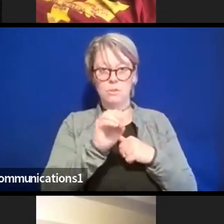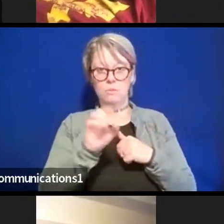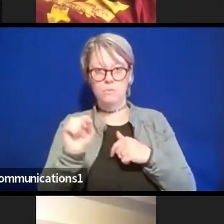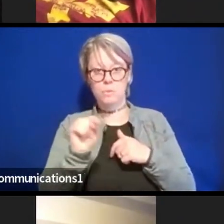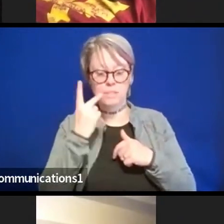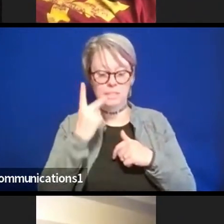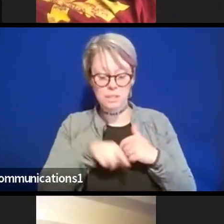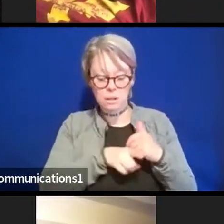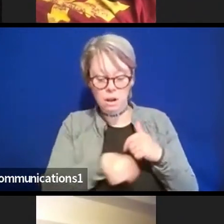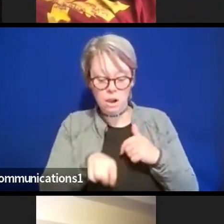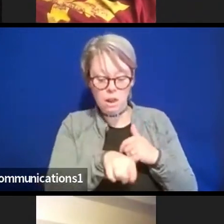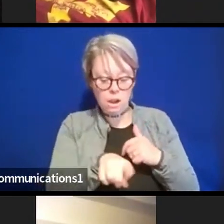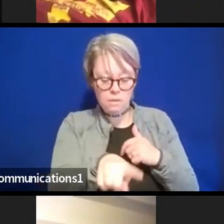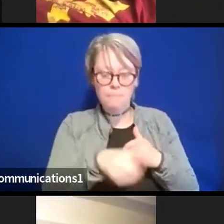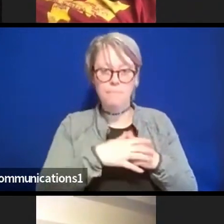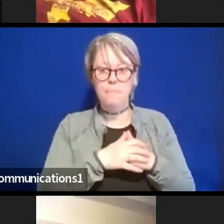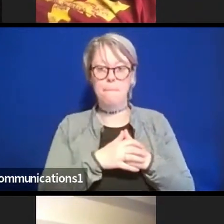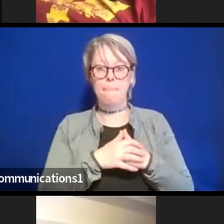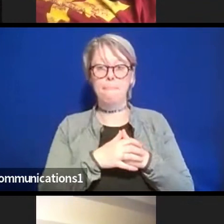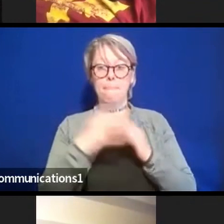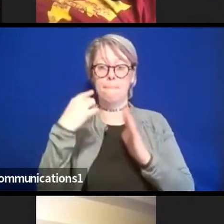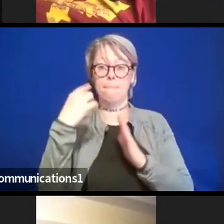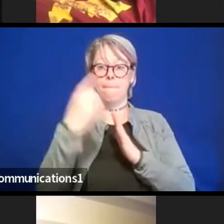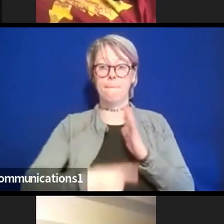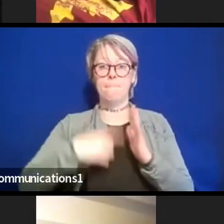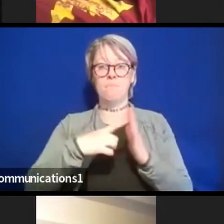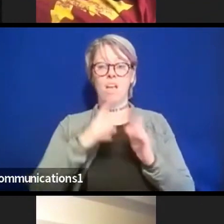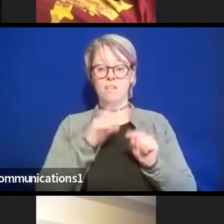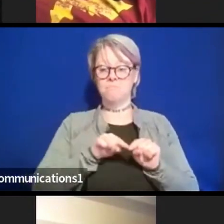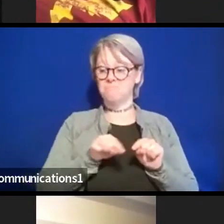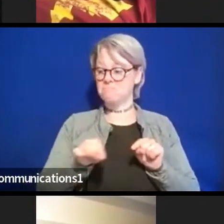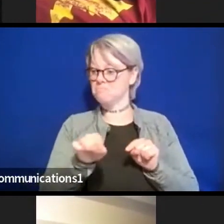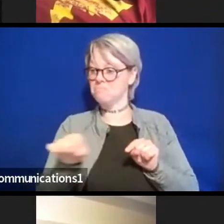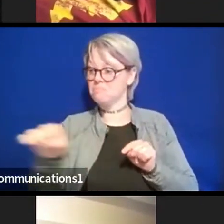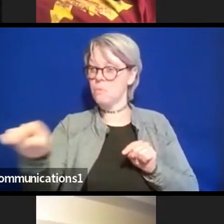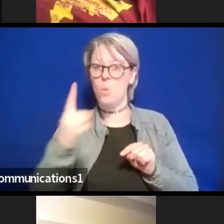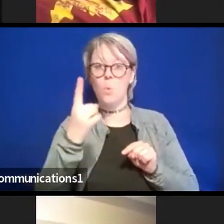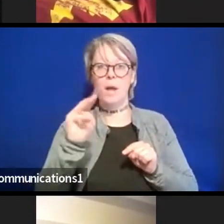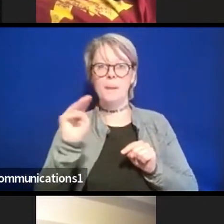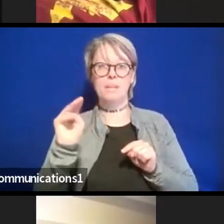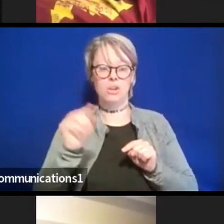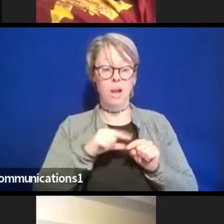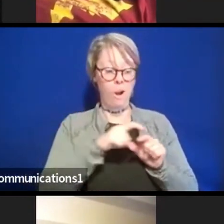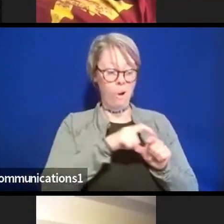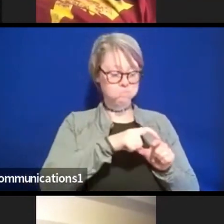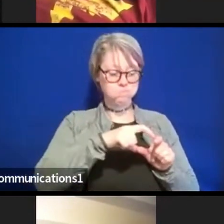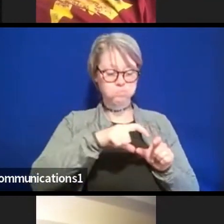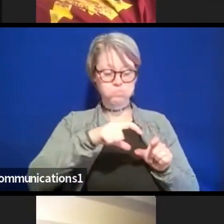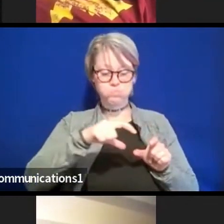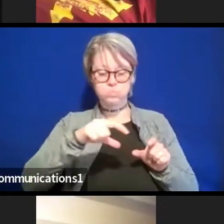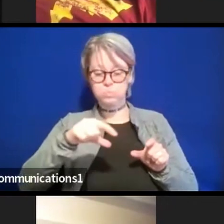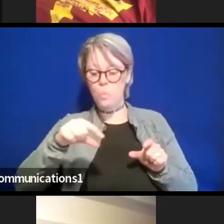of the soil. After an hour, I had traveled about a meter. My root was now thinner than a string and had started to